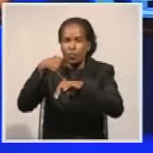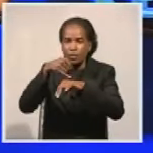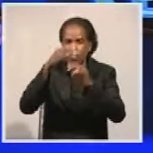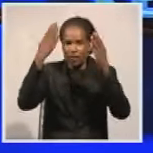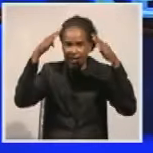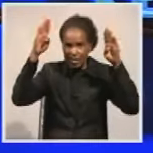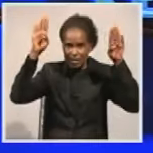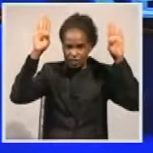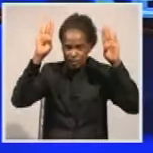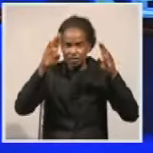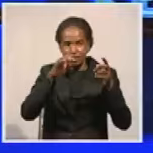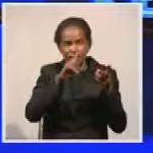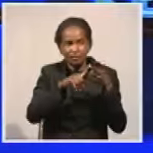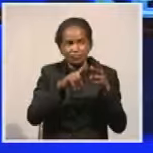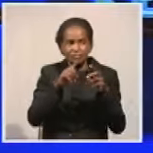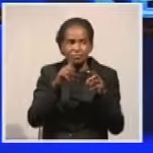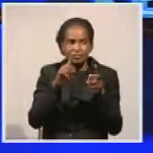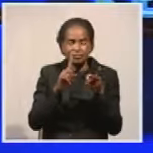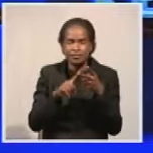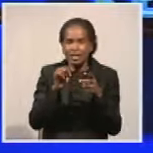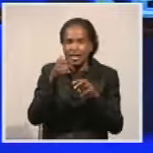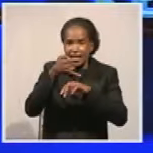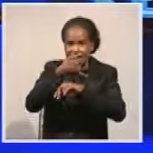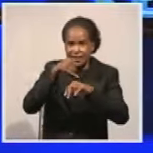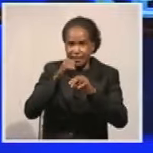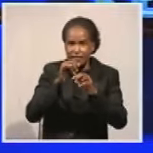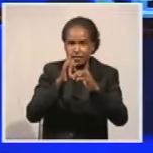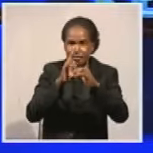Etosha National Park and all others. Mm.